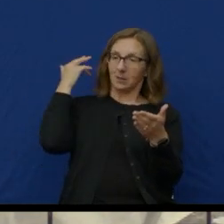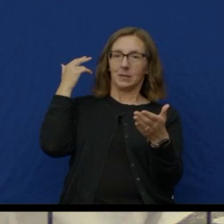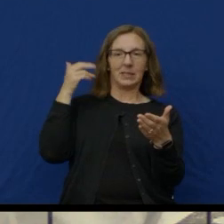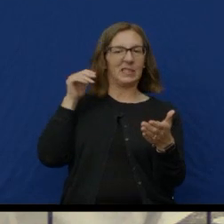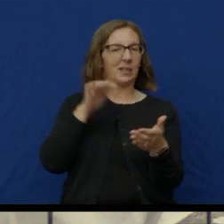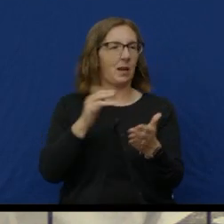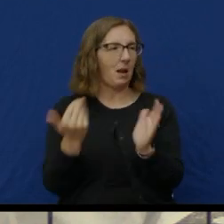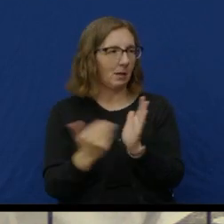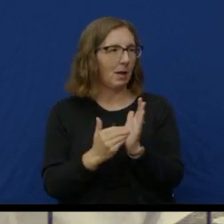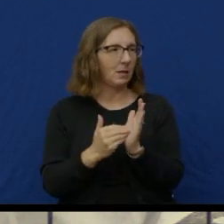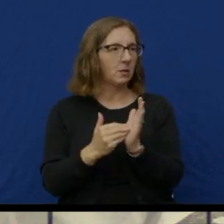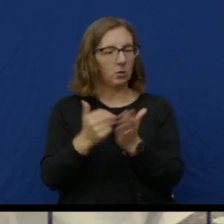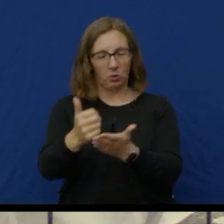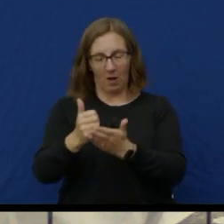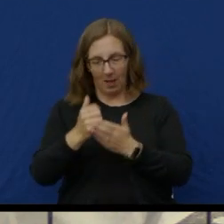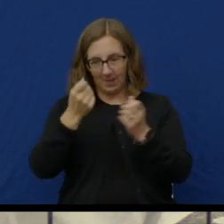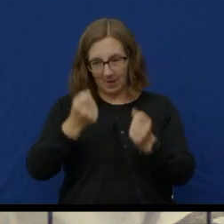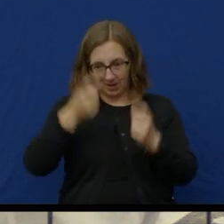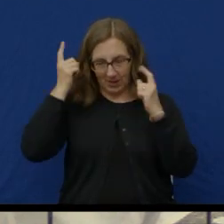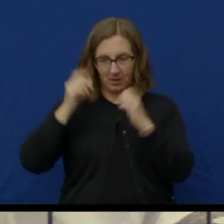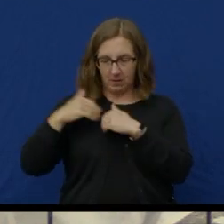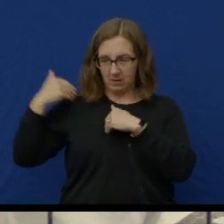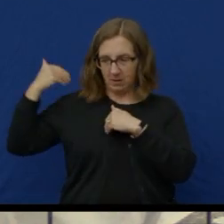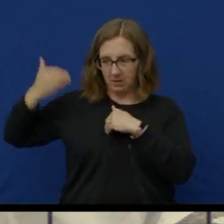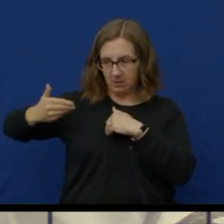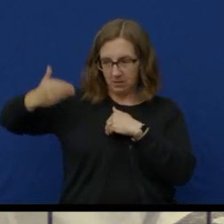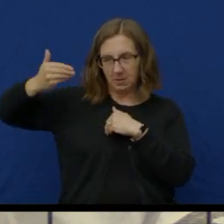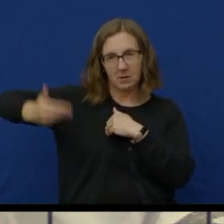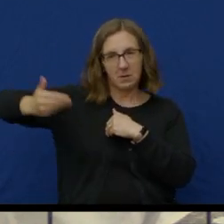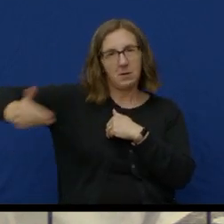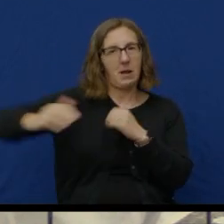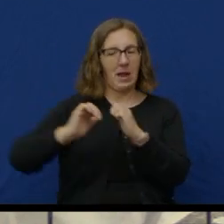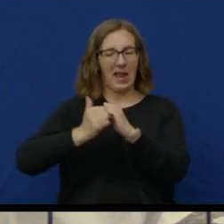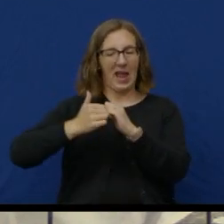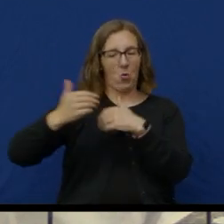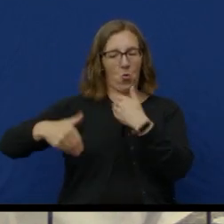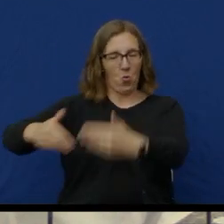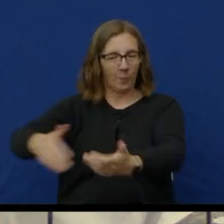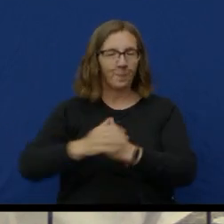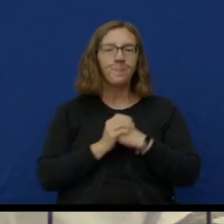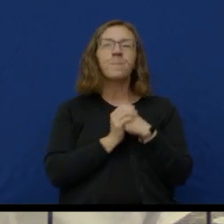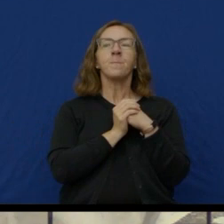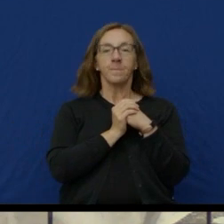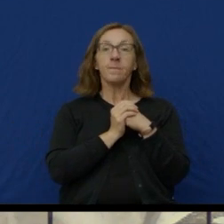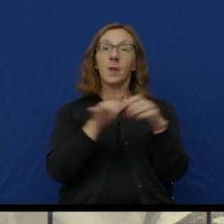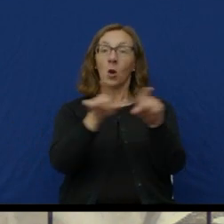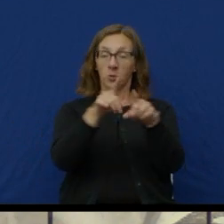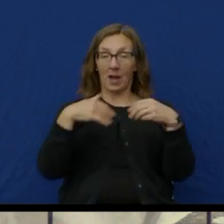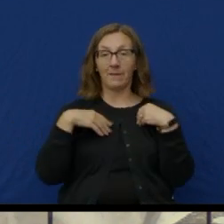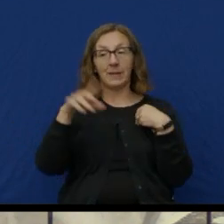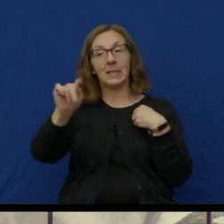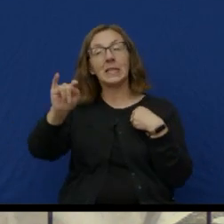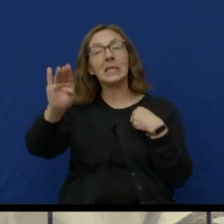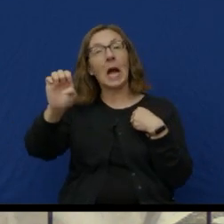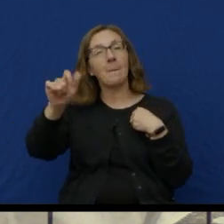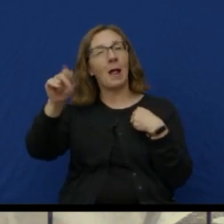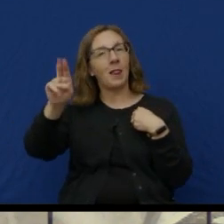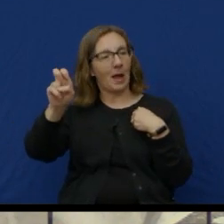offers some great context over a period of time, what we put in place. We also have in there our timeline since